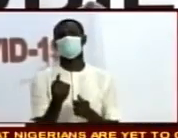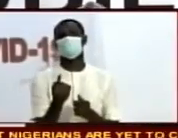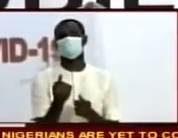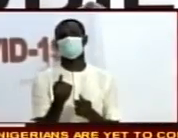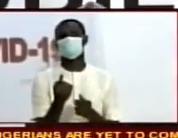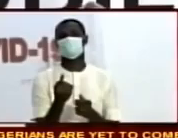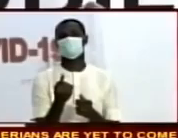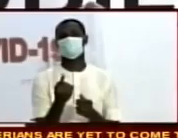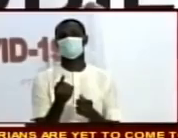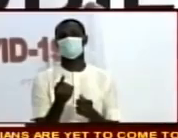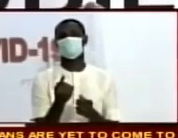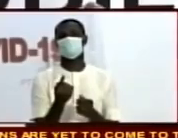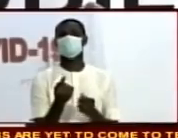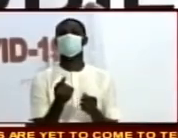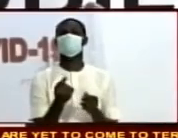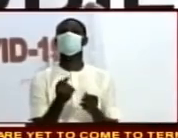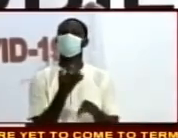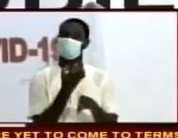persuade the state,